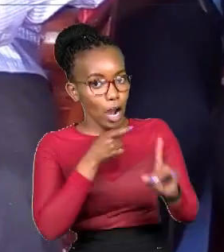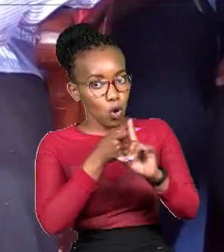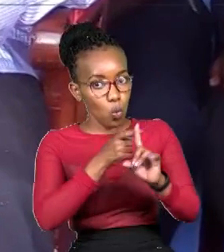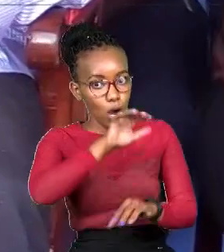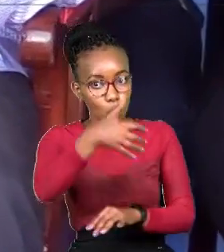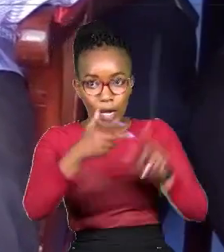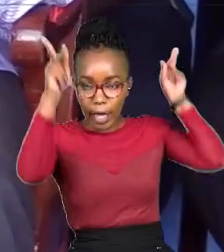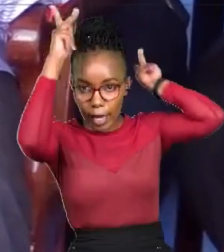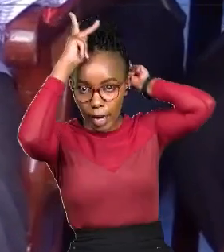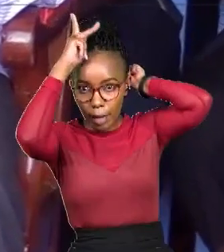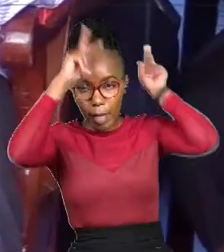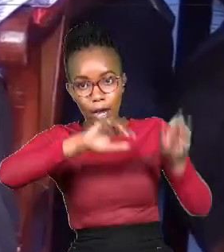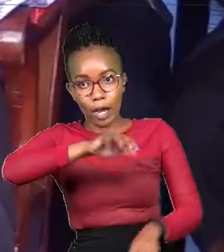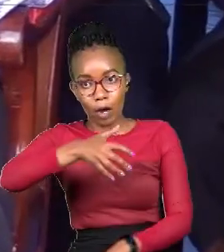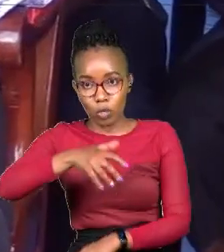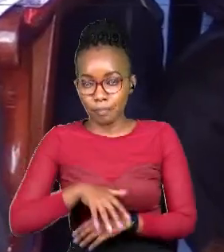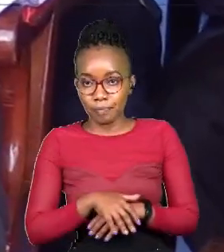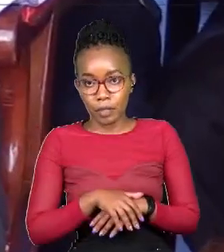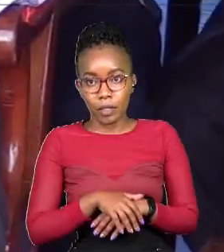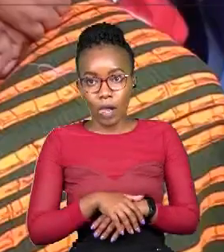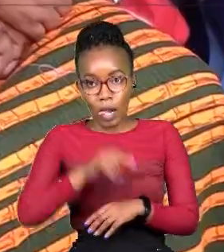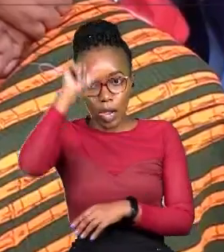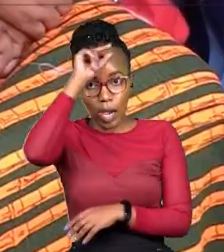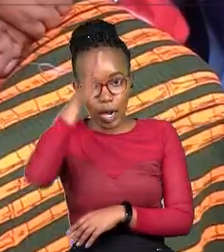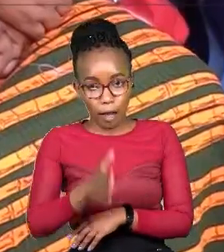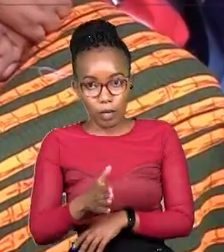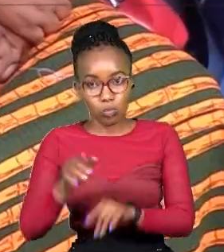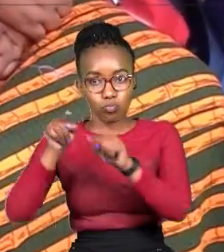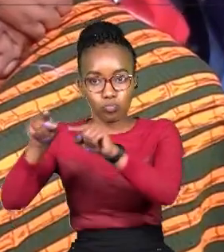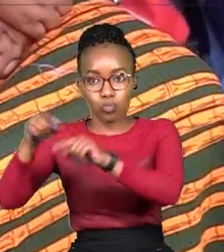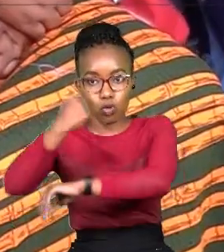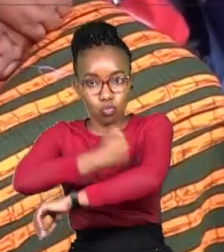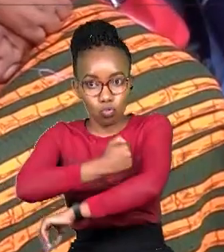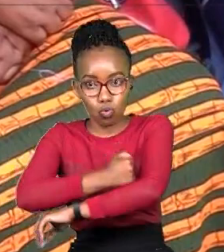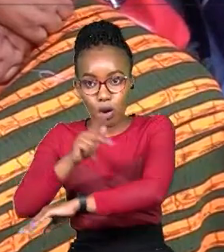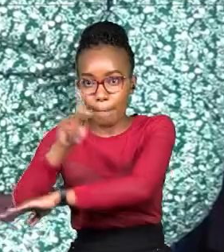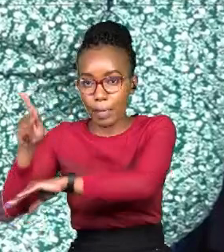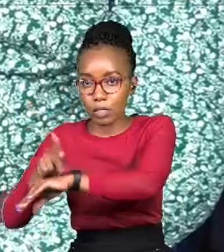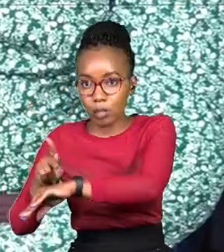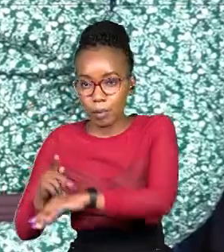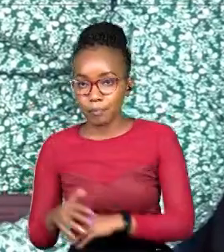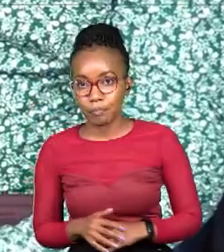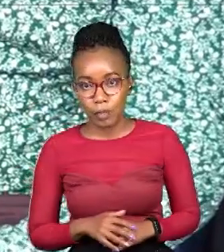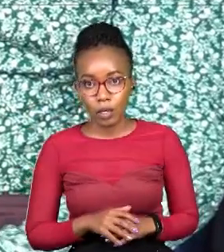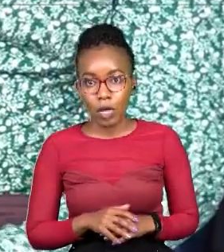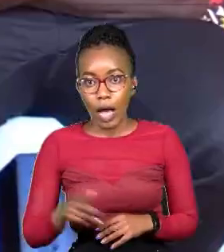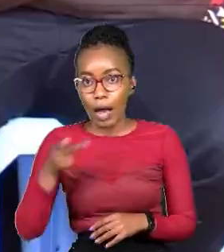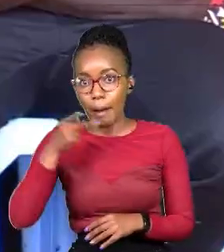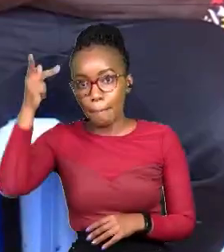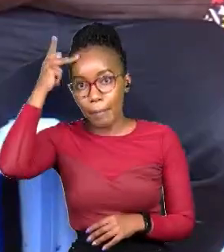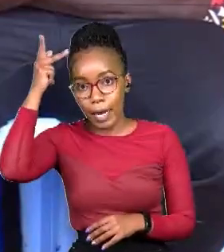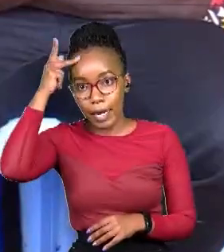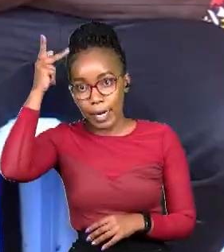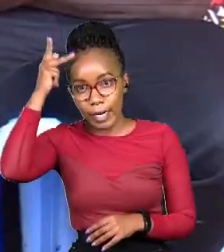in Kakamega County, Governor Wycliffe Oparanya has condemned some of the school's principals who are charging parents with high bills after